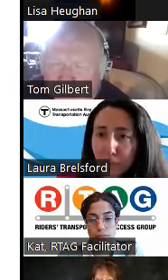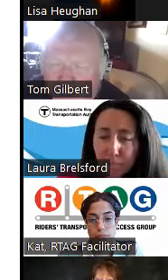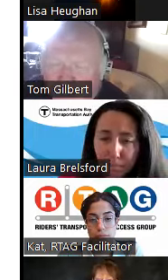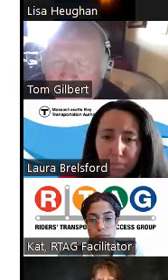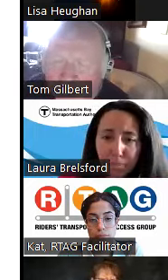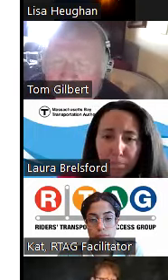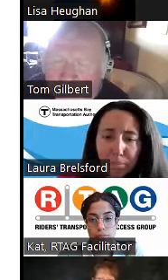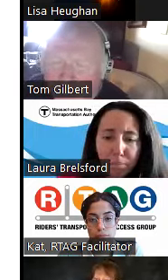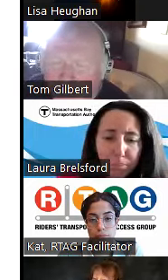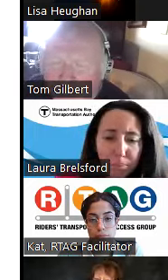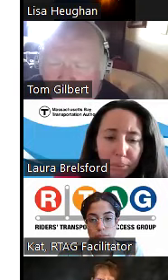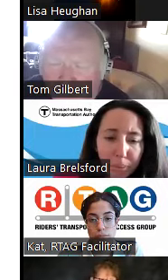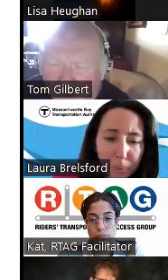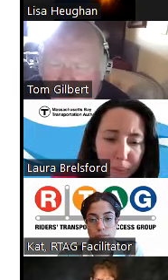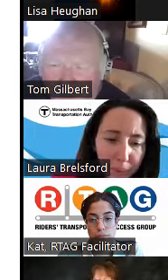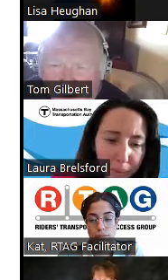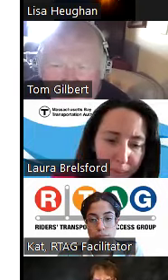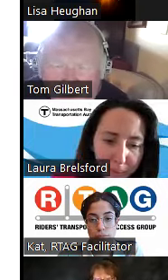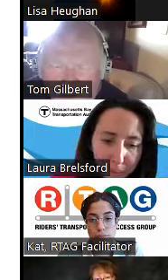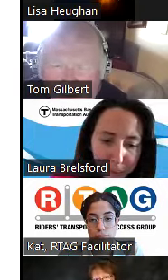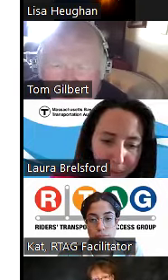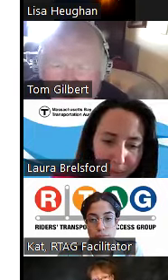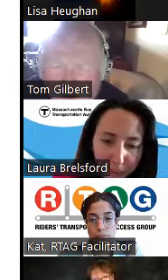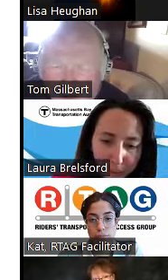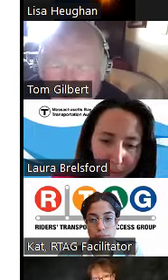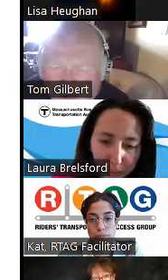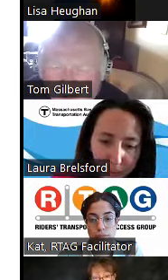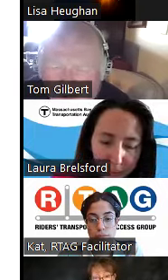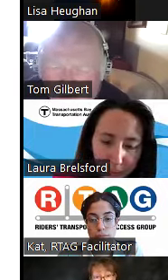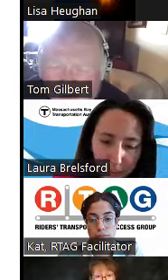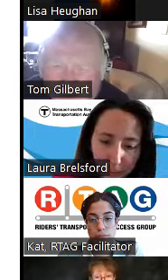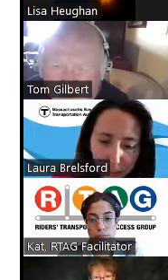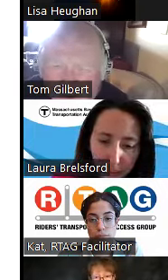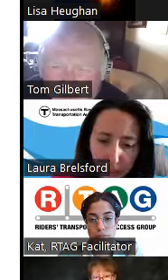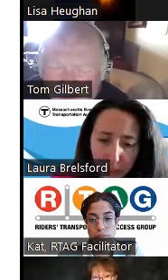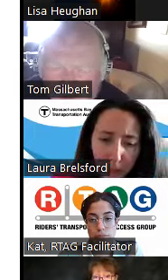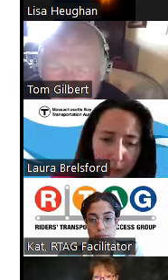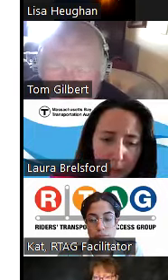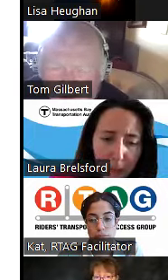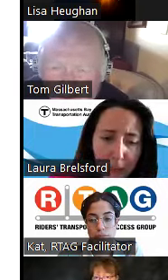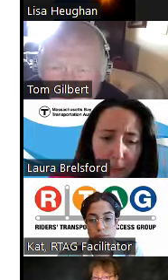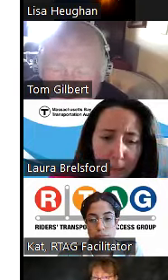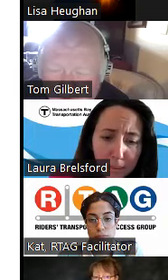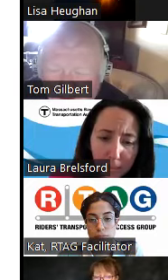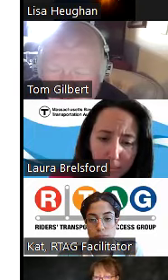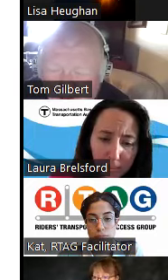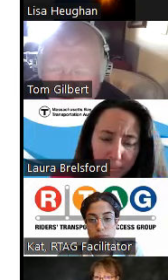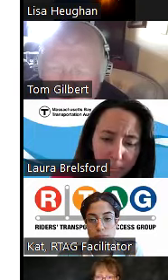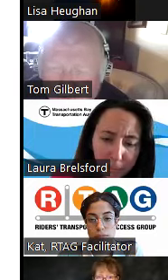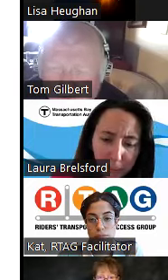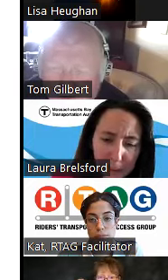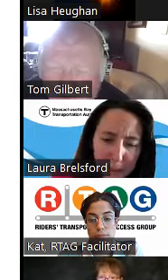though. Because I'm all for having bathrooms in MBTA stations for people to use. Of course, if you have